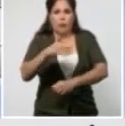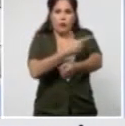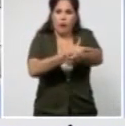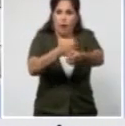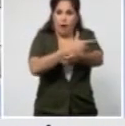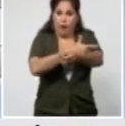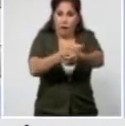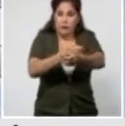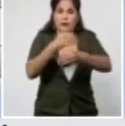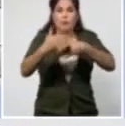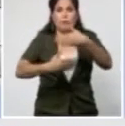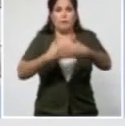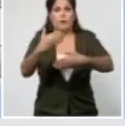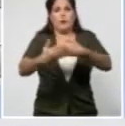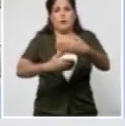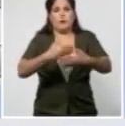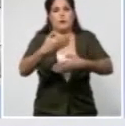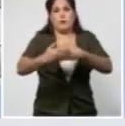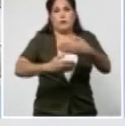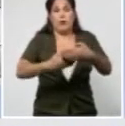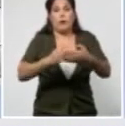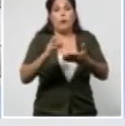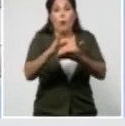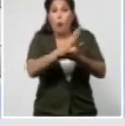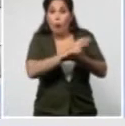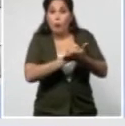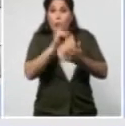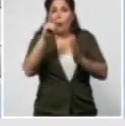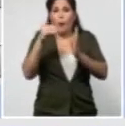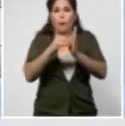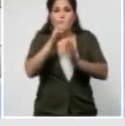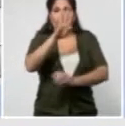195,534 samples studied, and